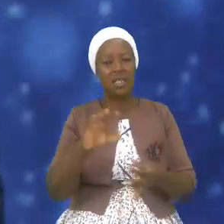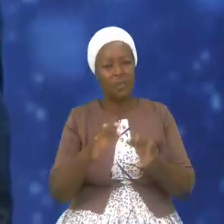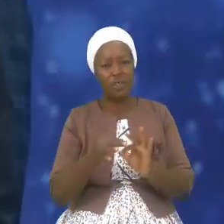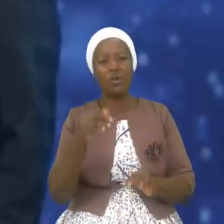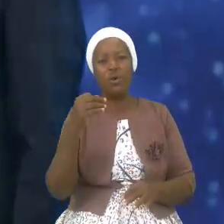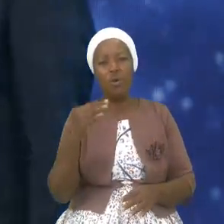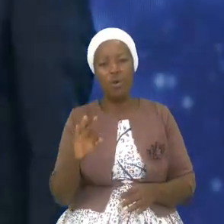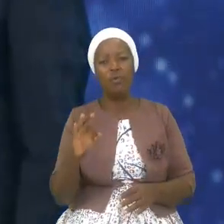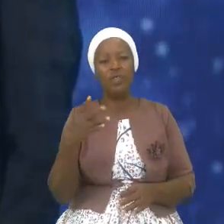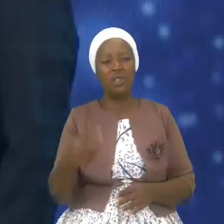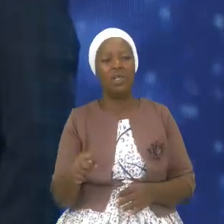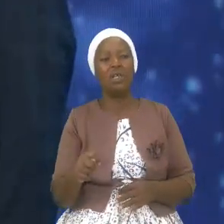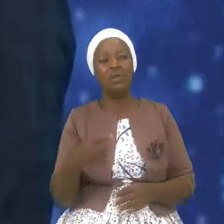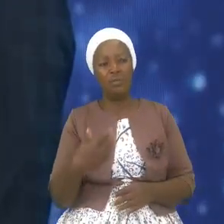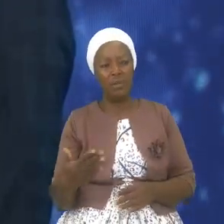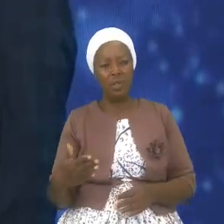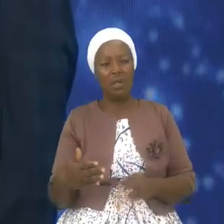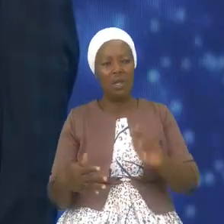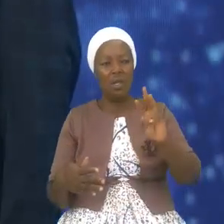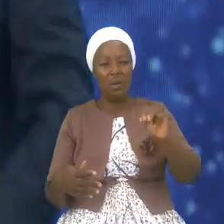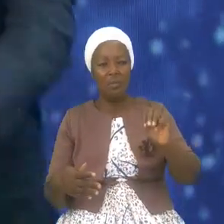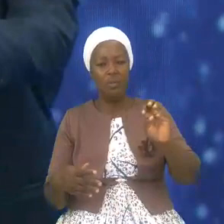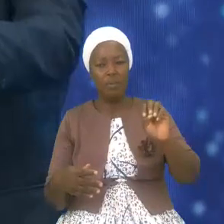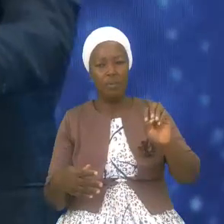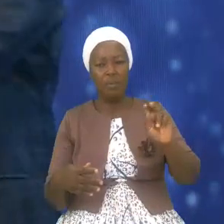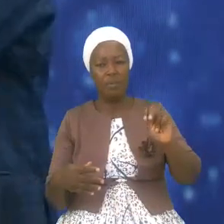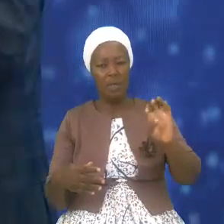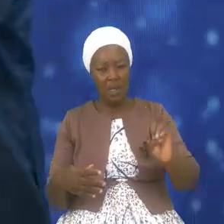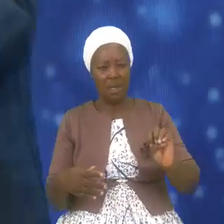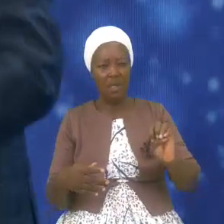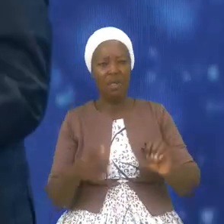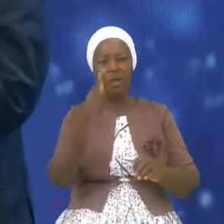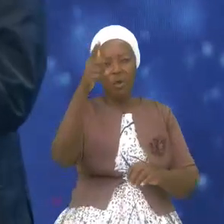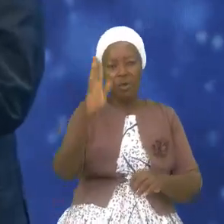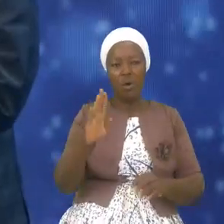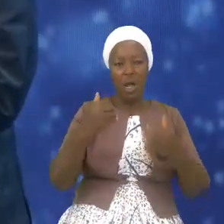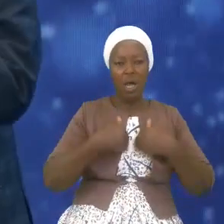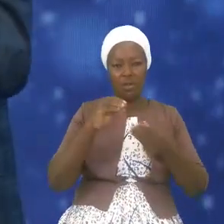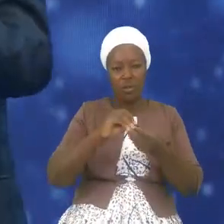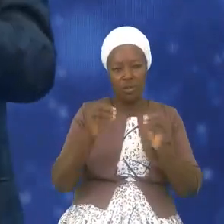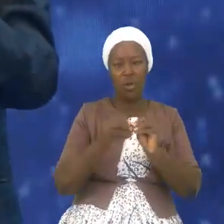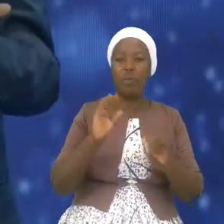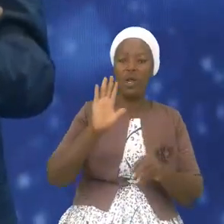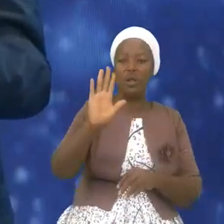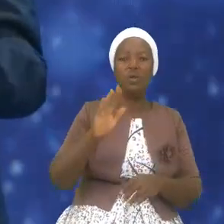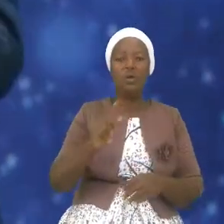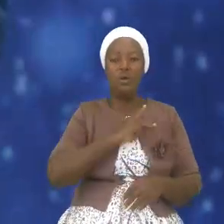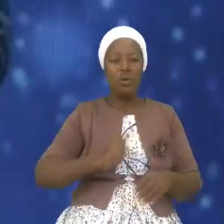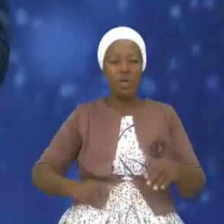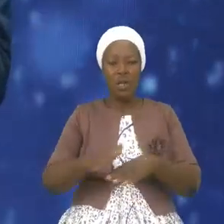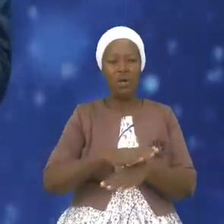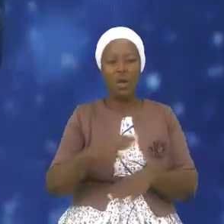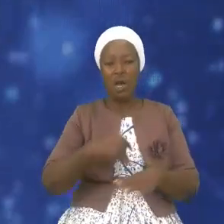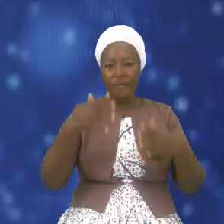God has numbered thy kingdom, Belshazzar, and finished it. Verse 27, it said, Tekel,